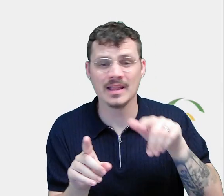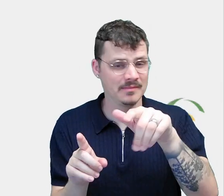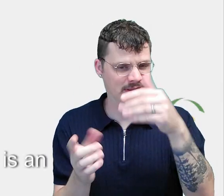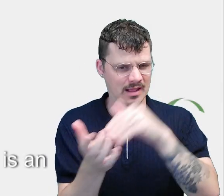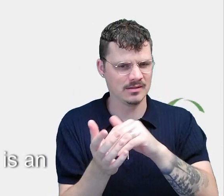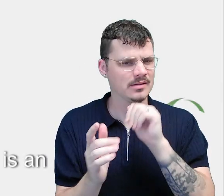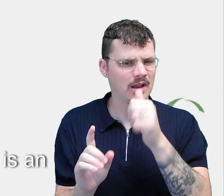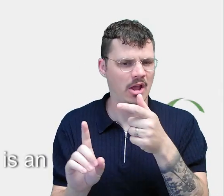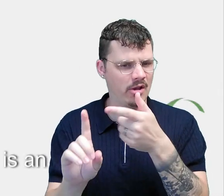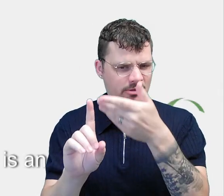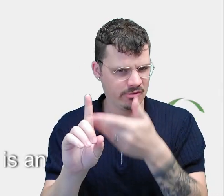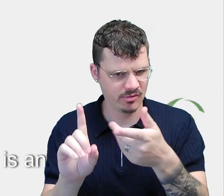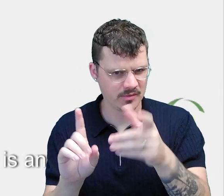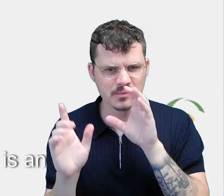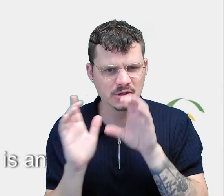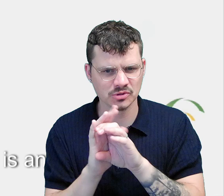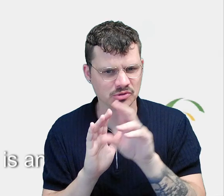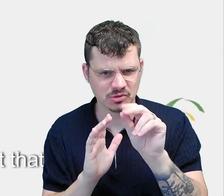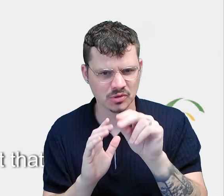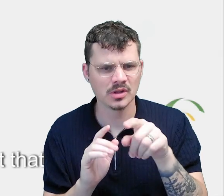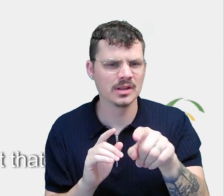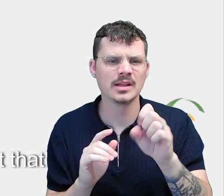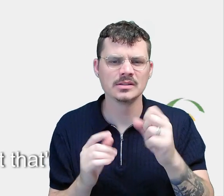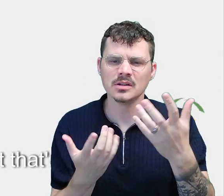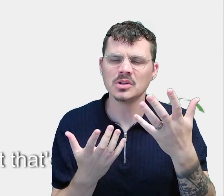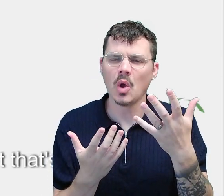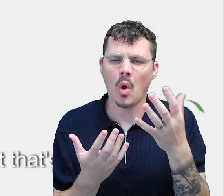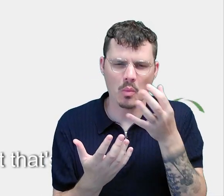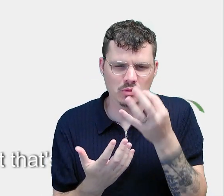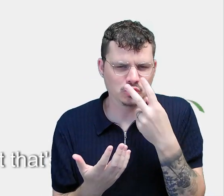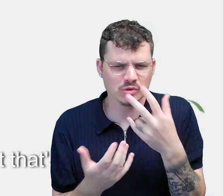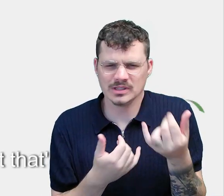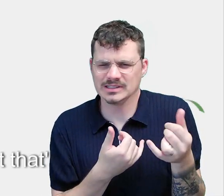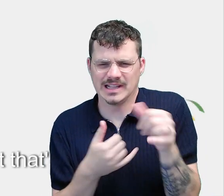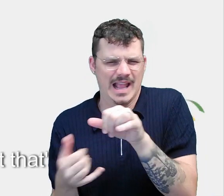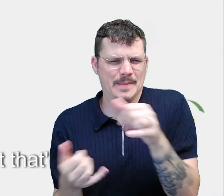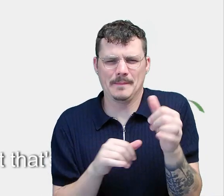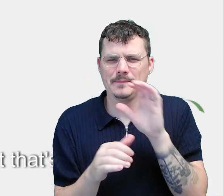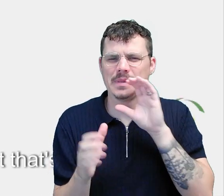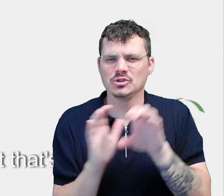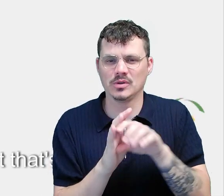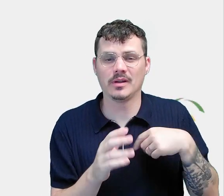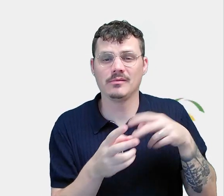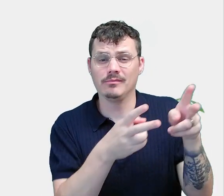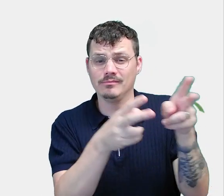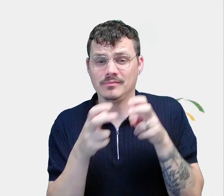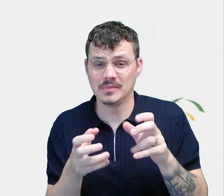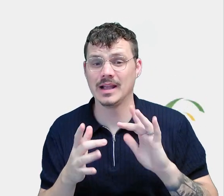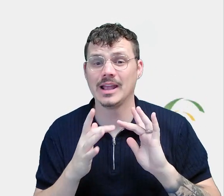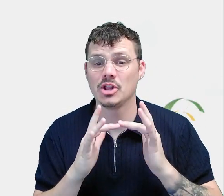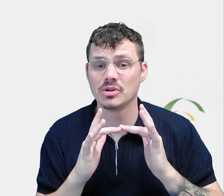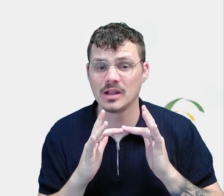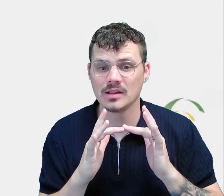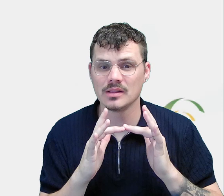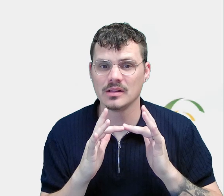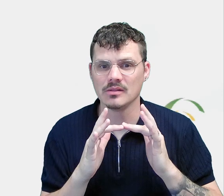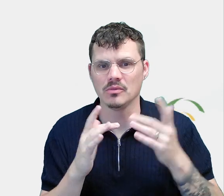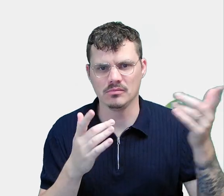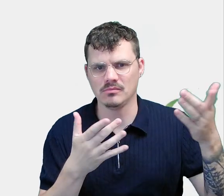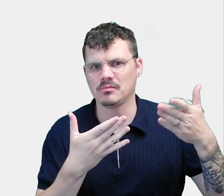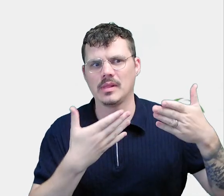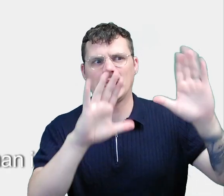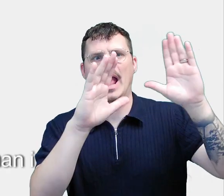her, the woman who came to see me. This is an almost identical picture from the internet that's allowed to be